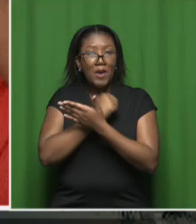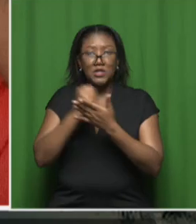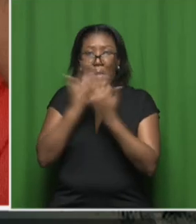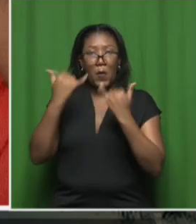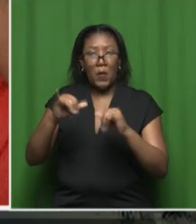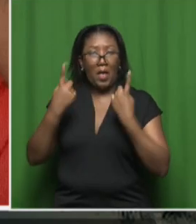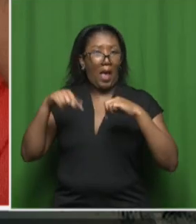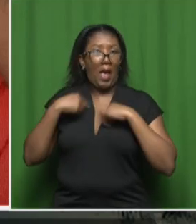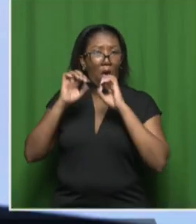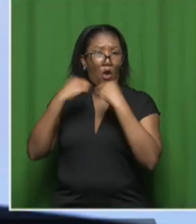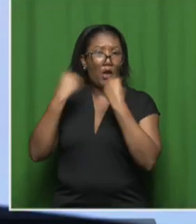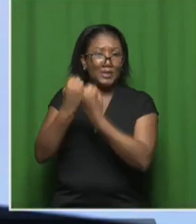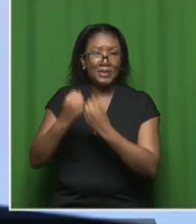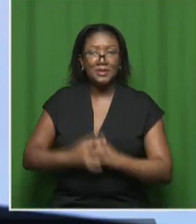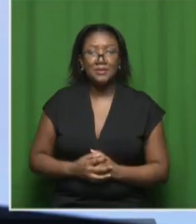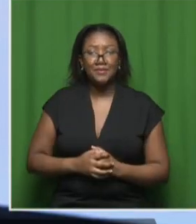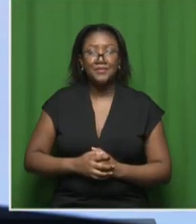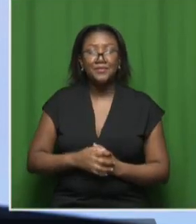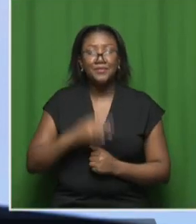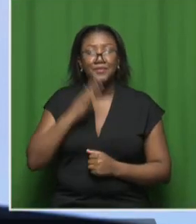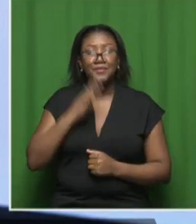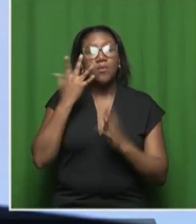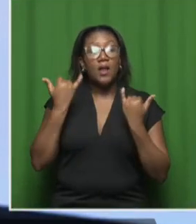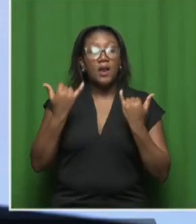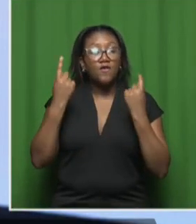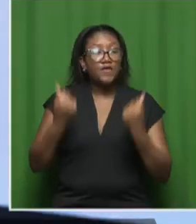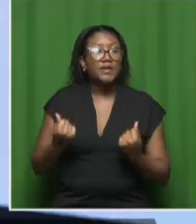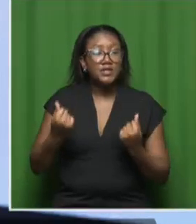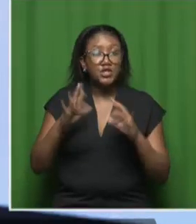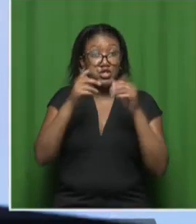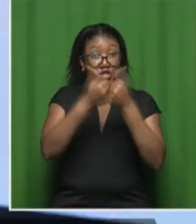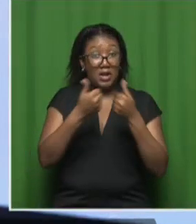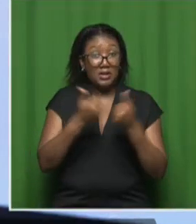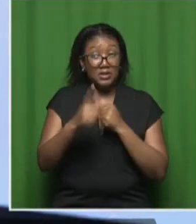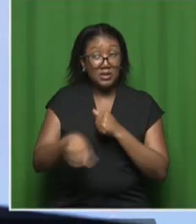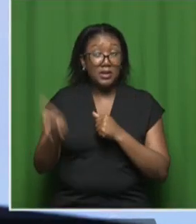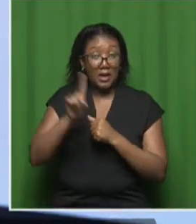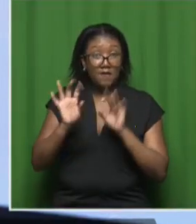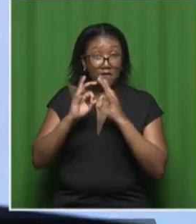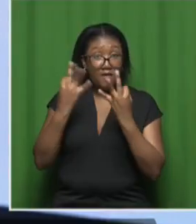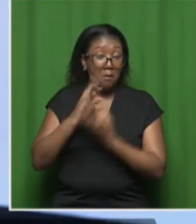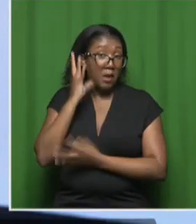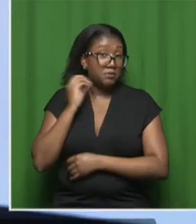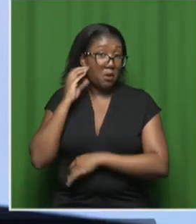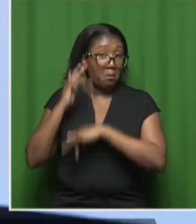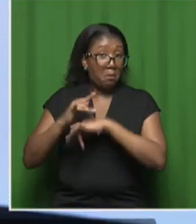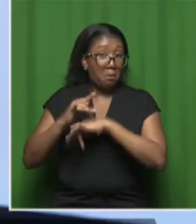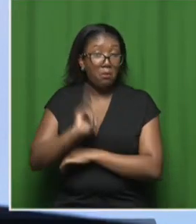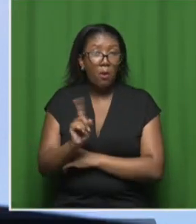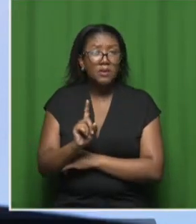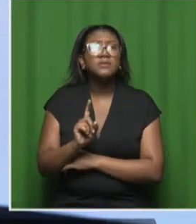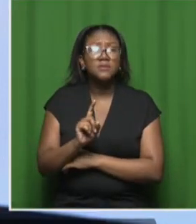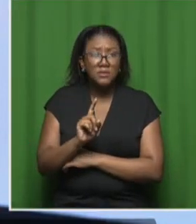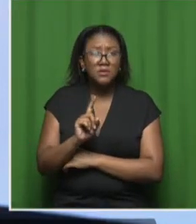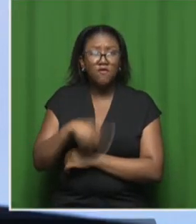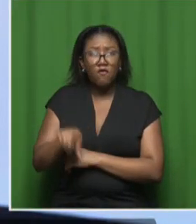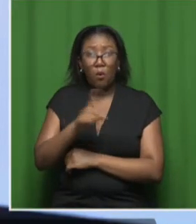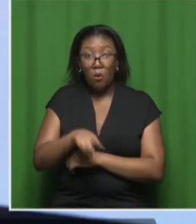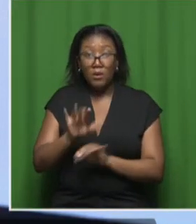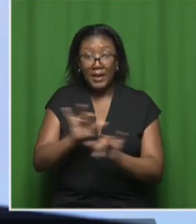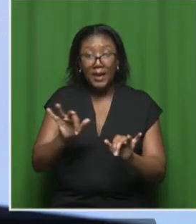organization. And what are the financial challenges that both families and transport providers face in providing and accessing scholar